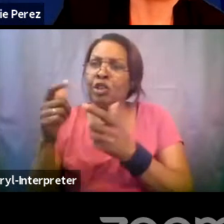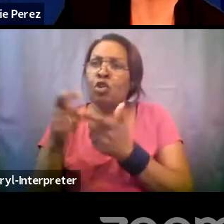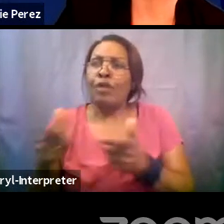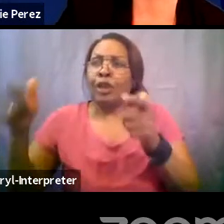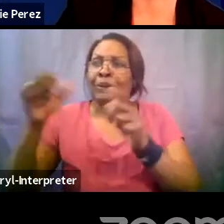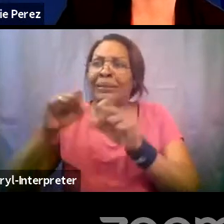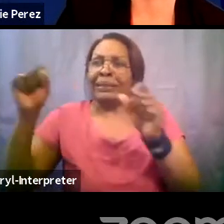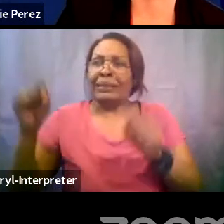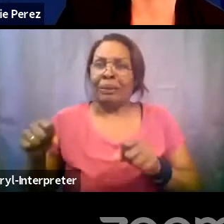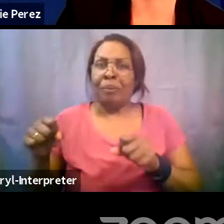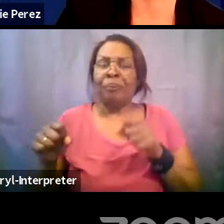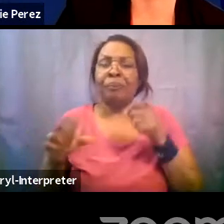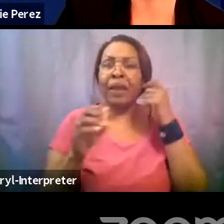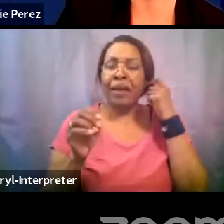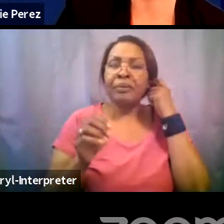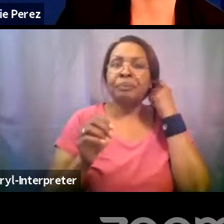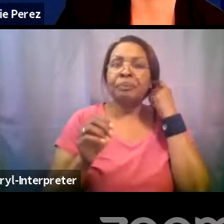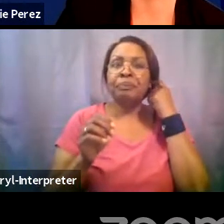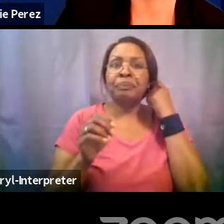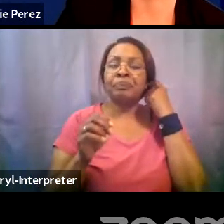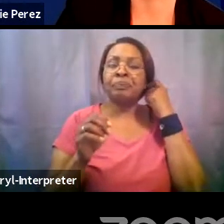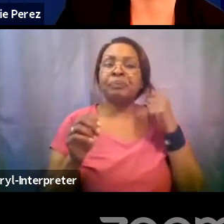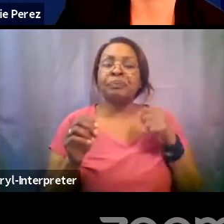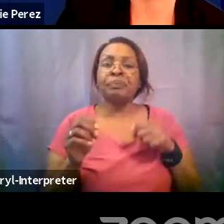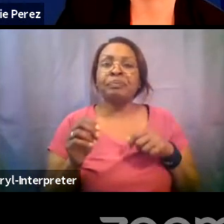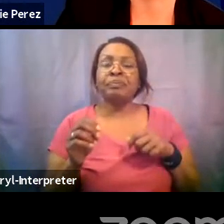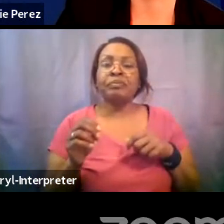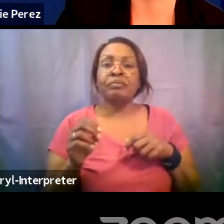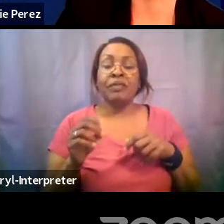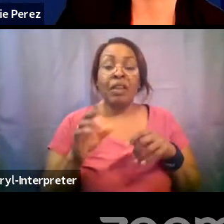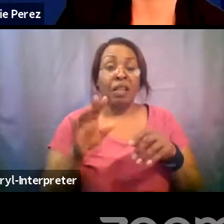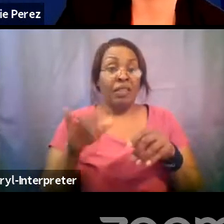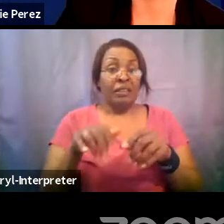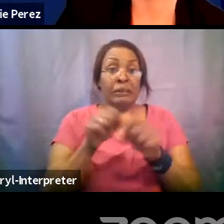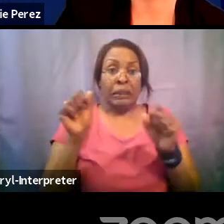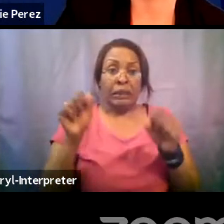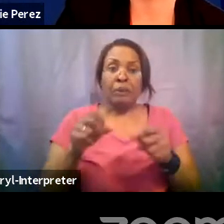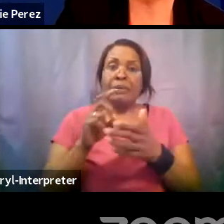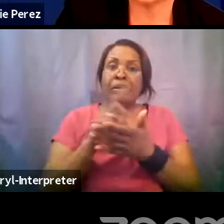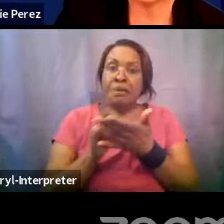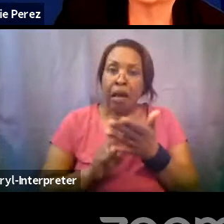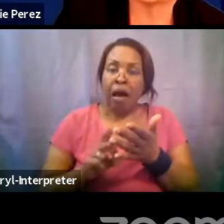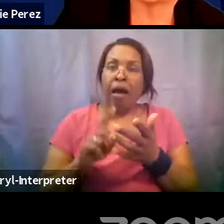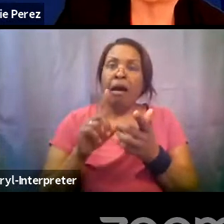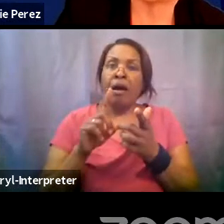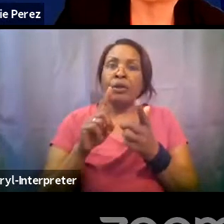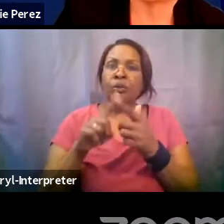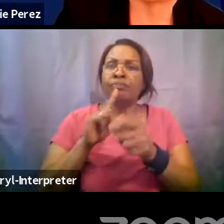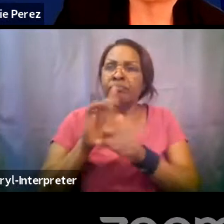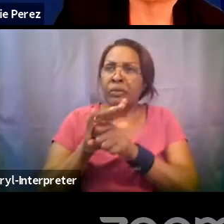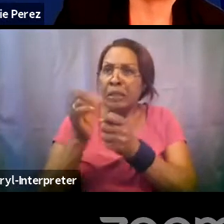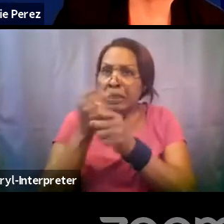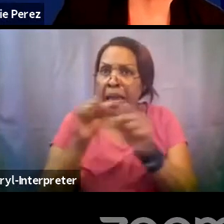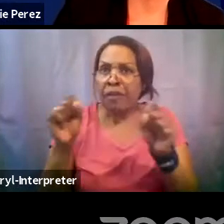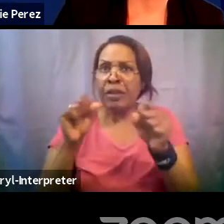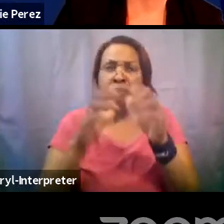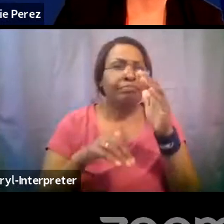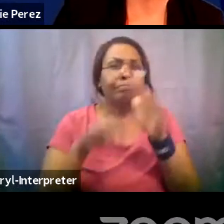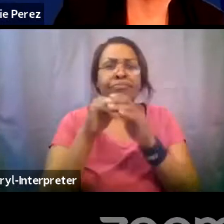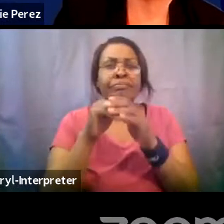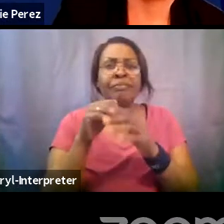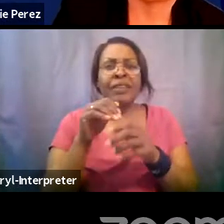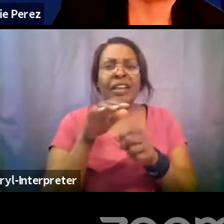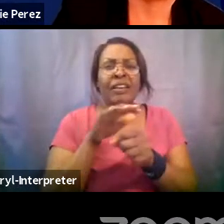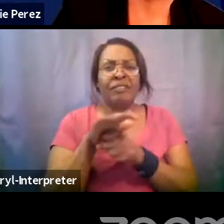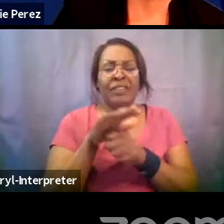system. And you know, the whole system is designed to obviously ensure safety and maximize efficiency.